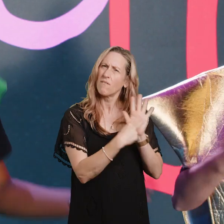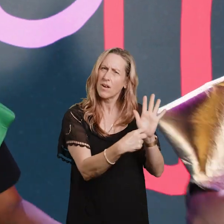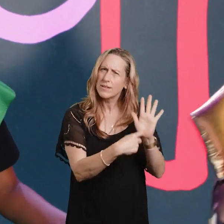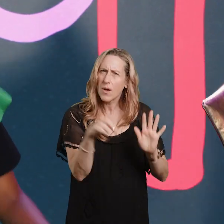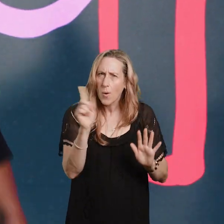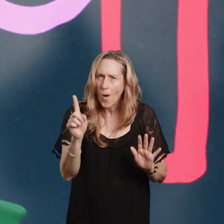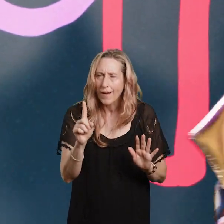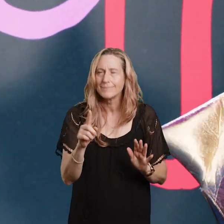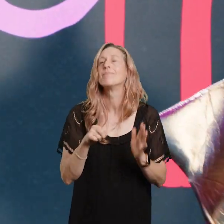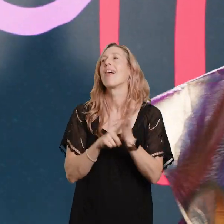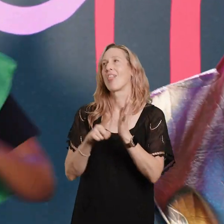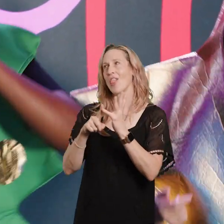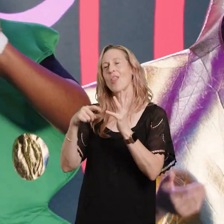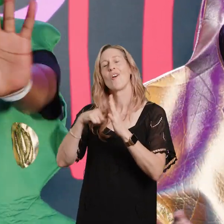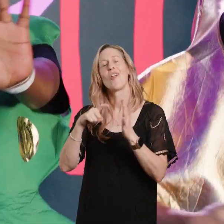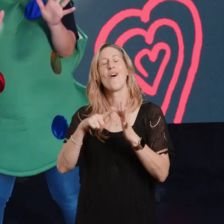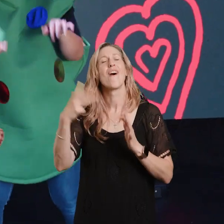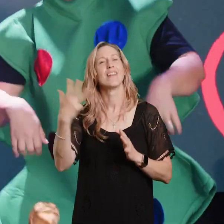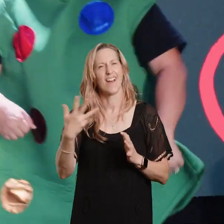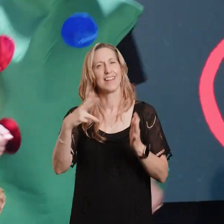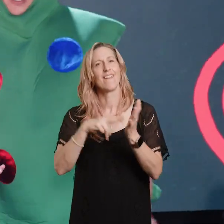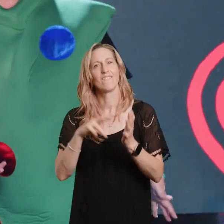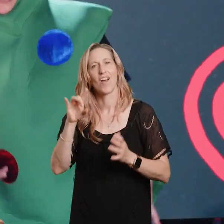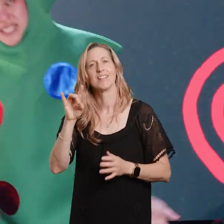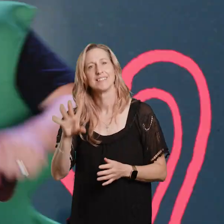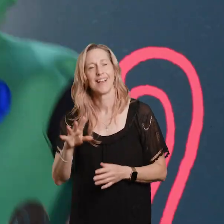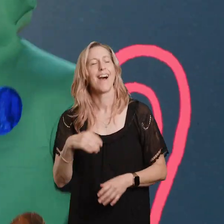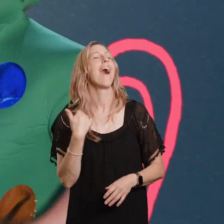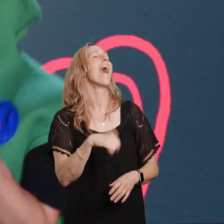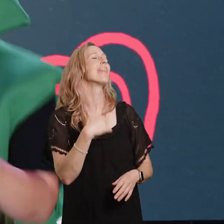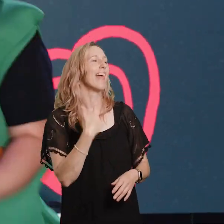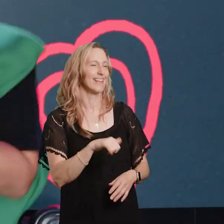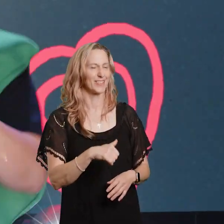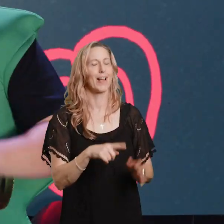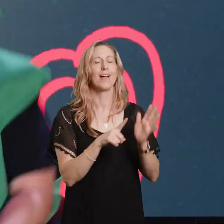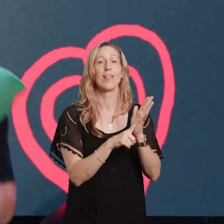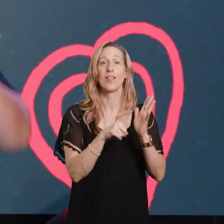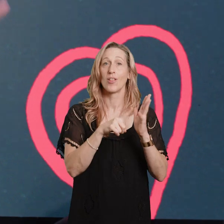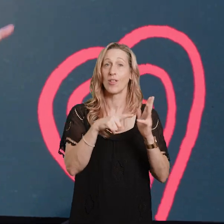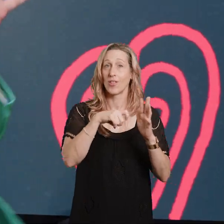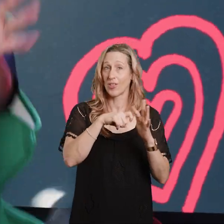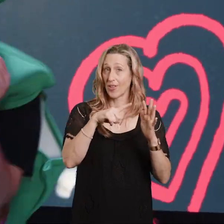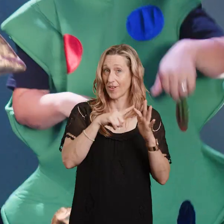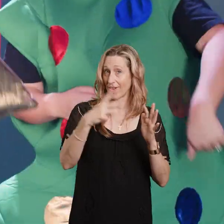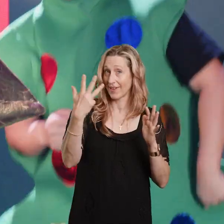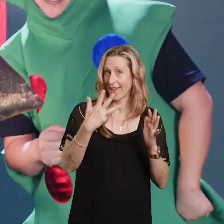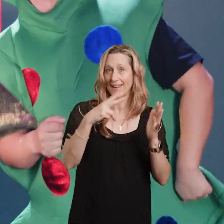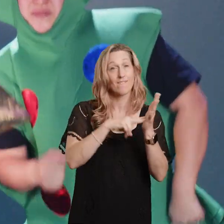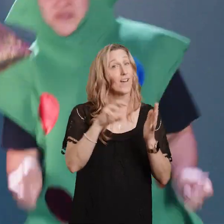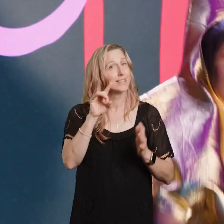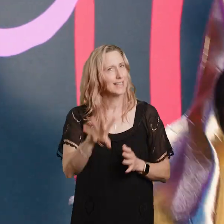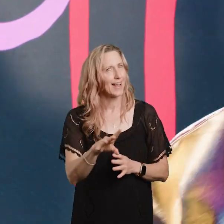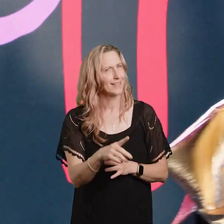again? Luke 19 verse 10. That's right. Luke 19 verse 10. Say it